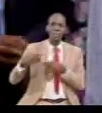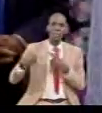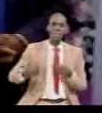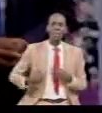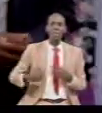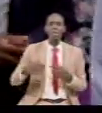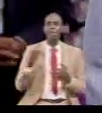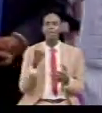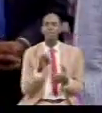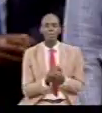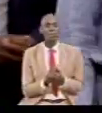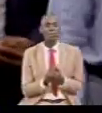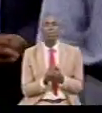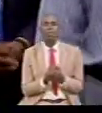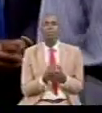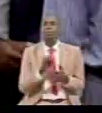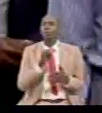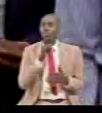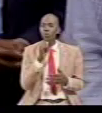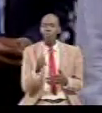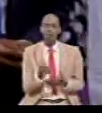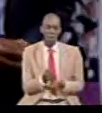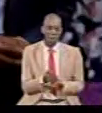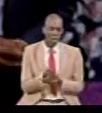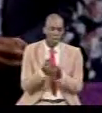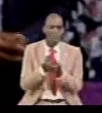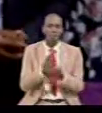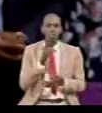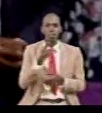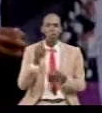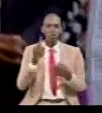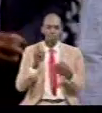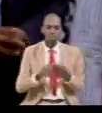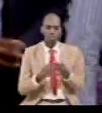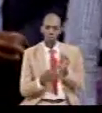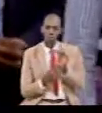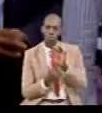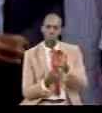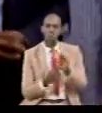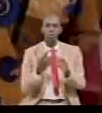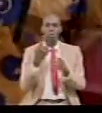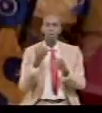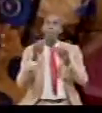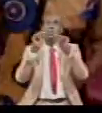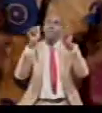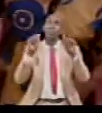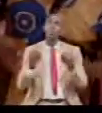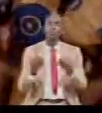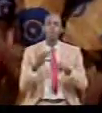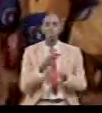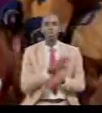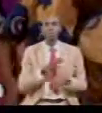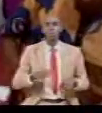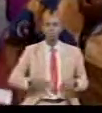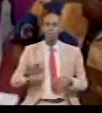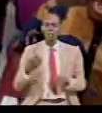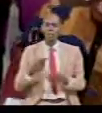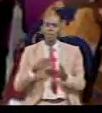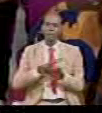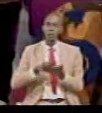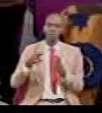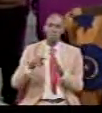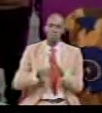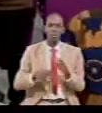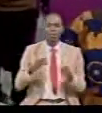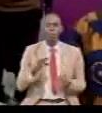to reflect, help you to reflect the image of Christ, the righteousness of